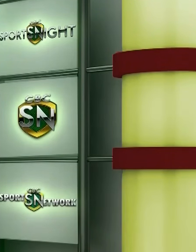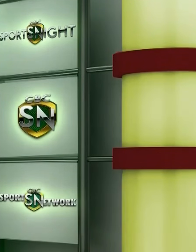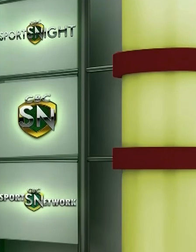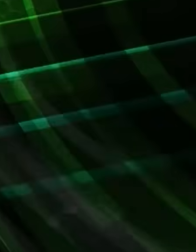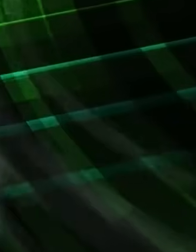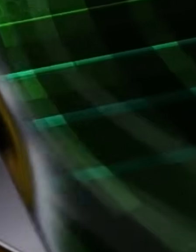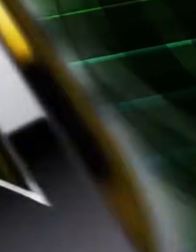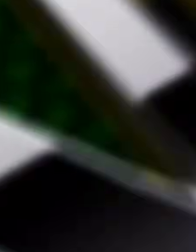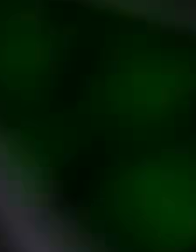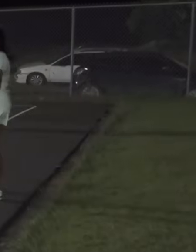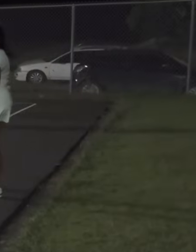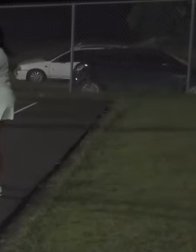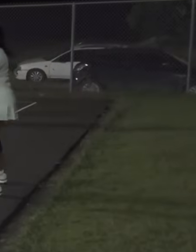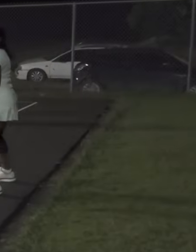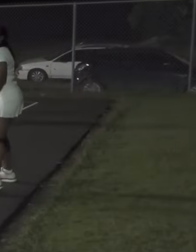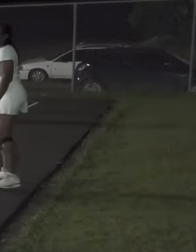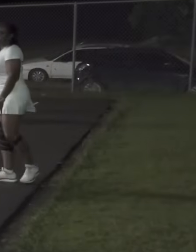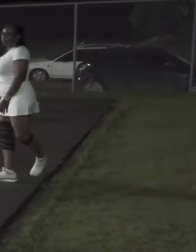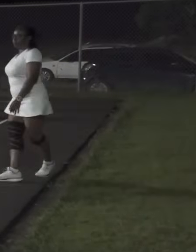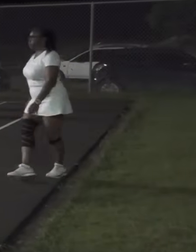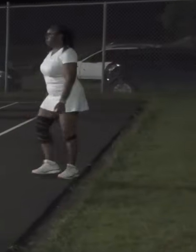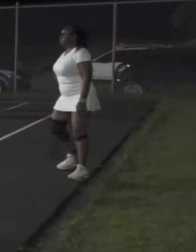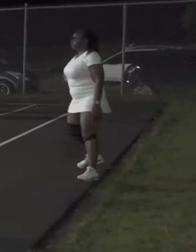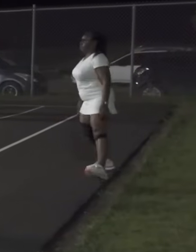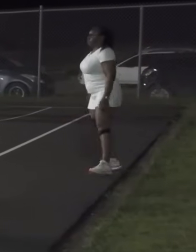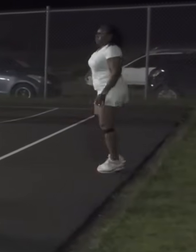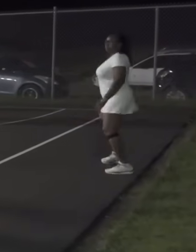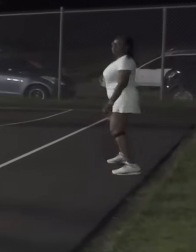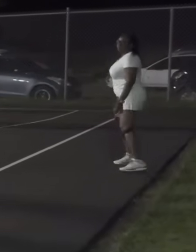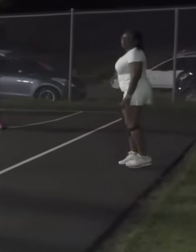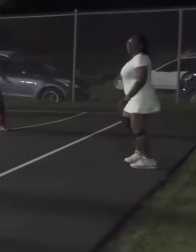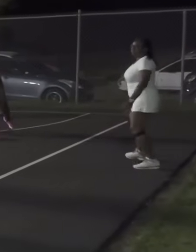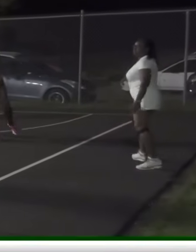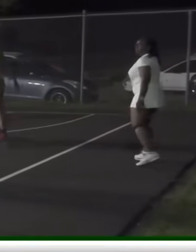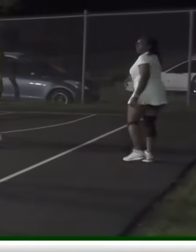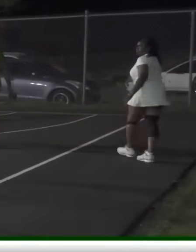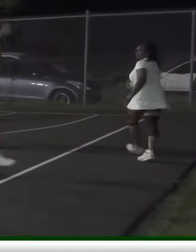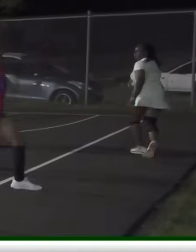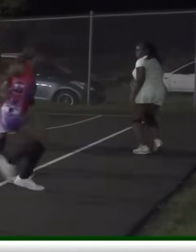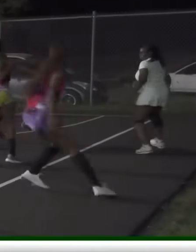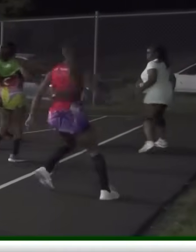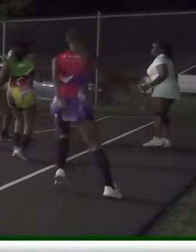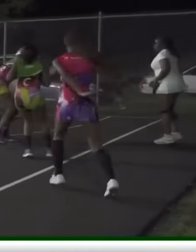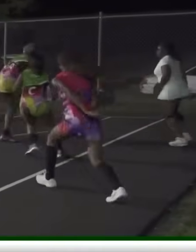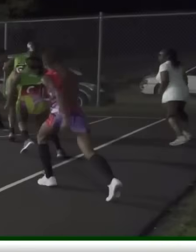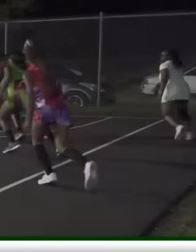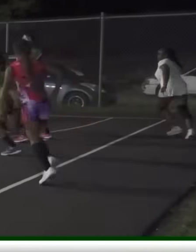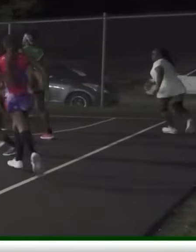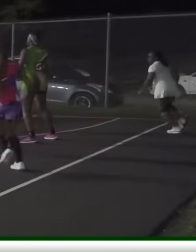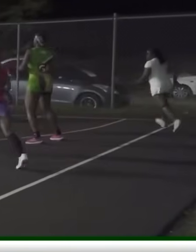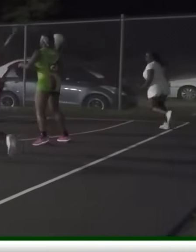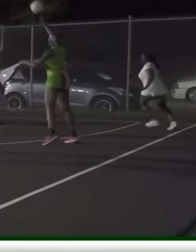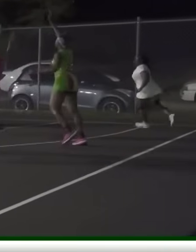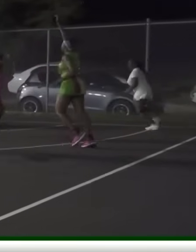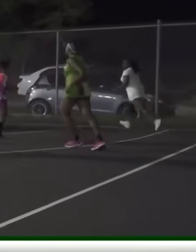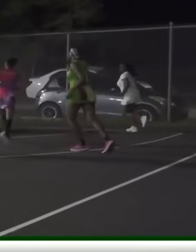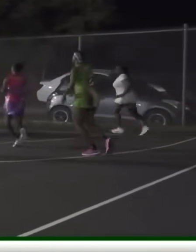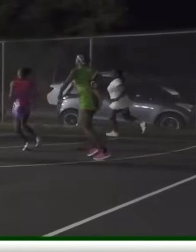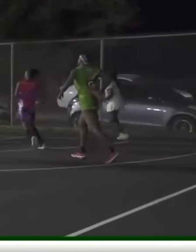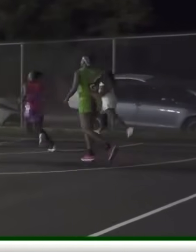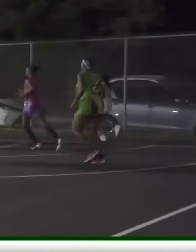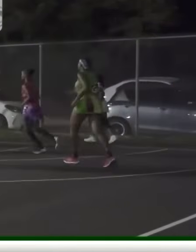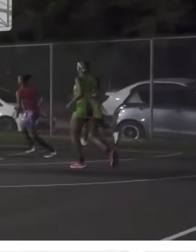44-22. BNA Division 1 showdown at Friendship featuring Wow Shotters in green versus St.